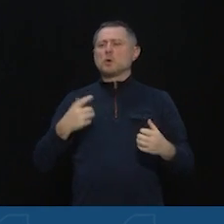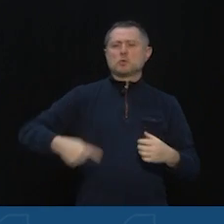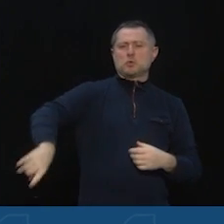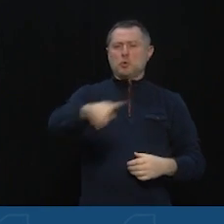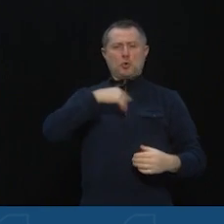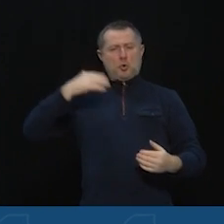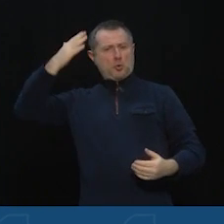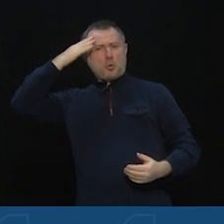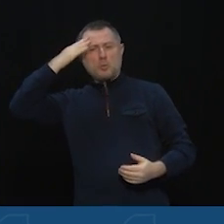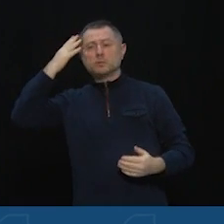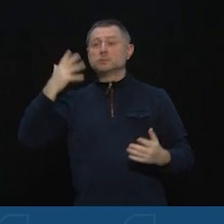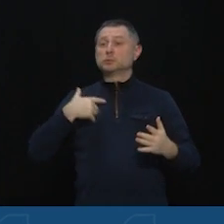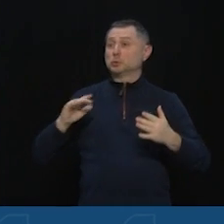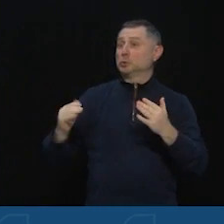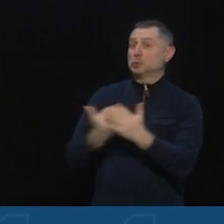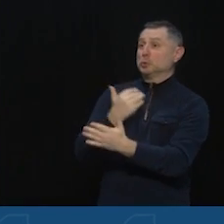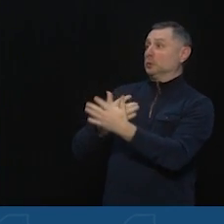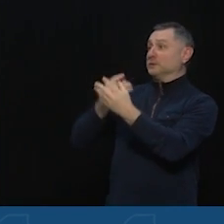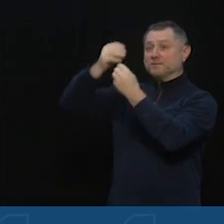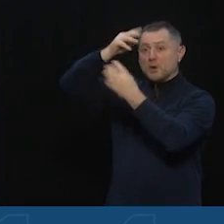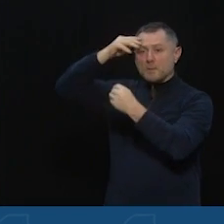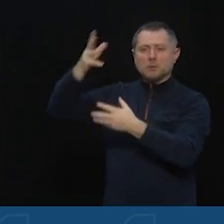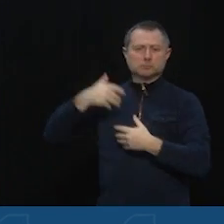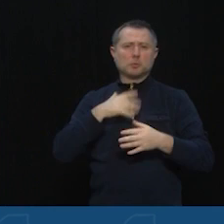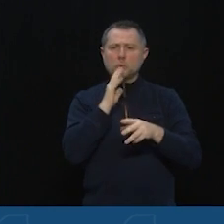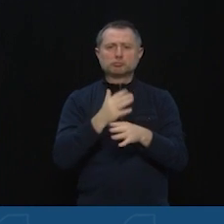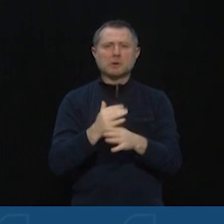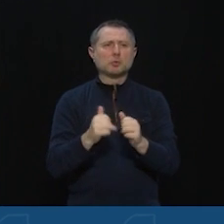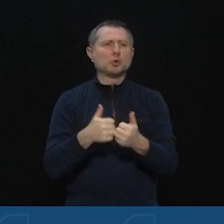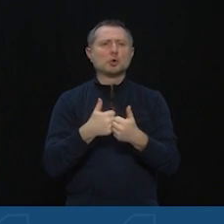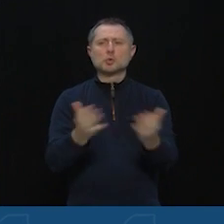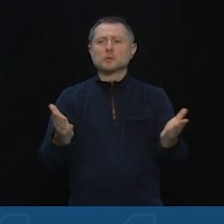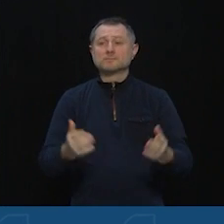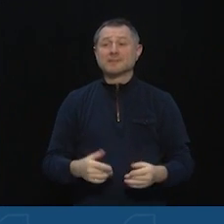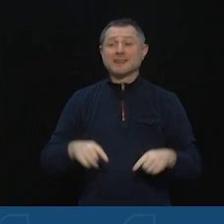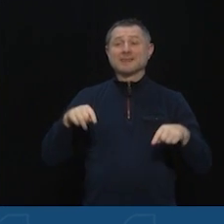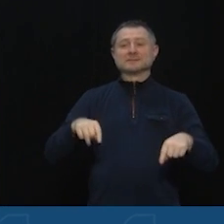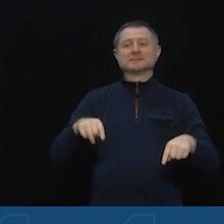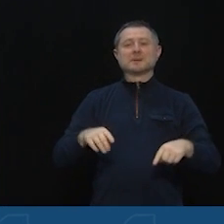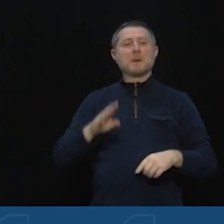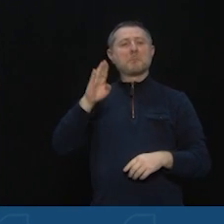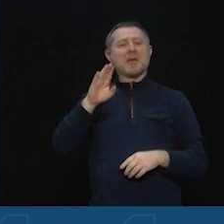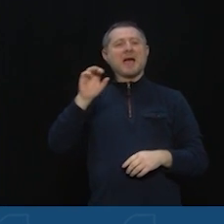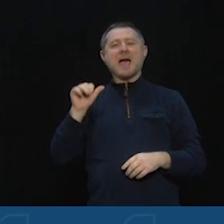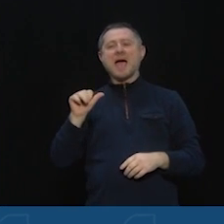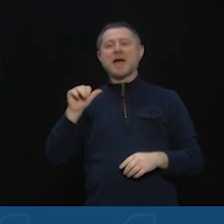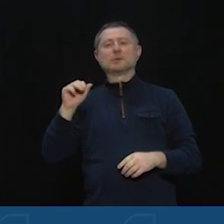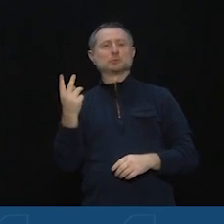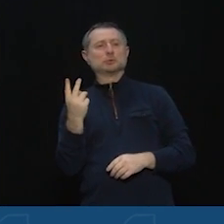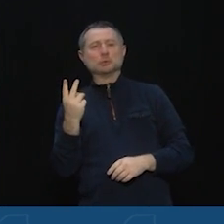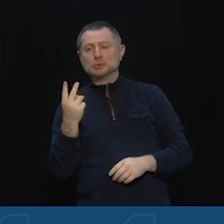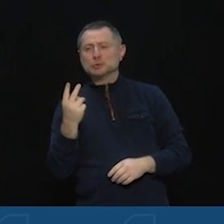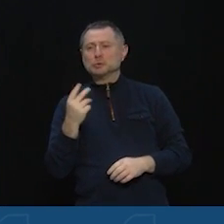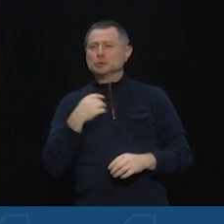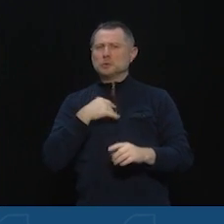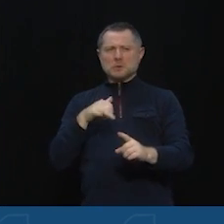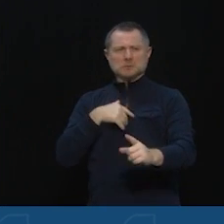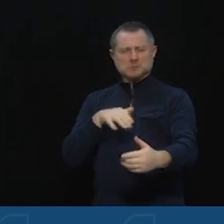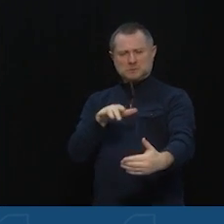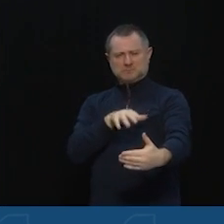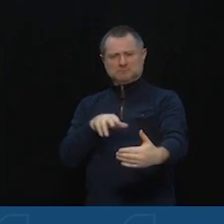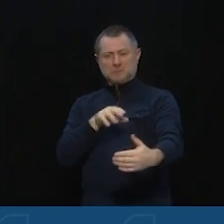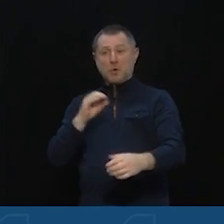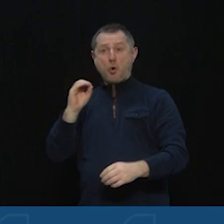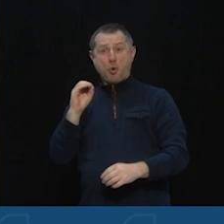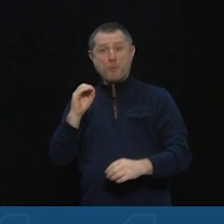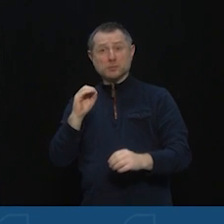find out about what's happening here. This subvariant is going to be, something we're watching closely. We're not being alarmist